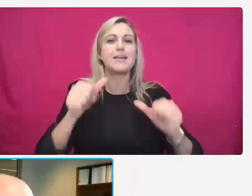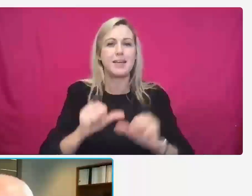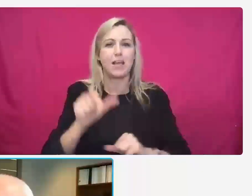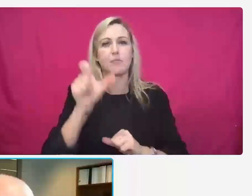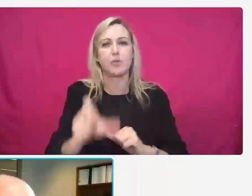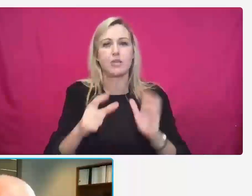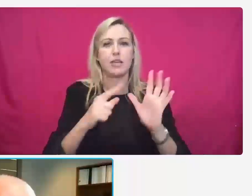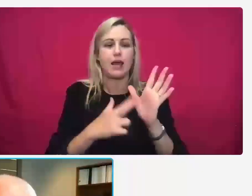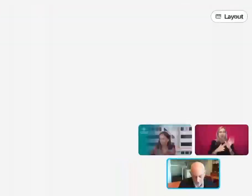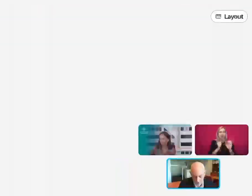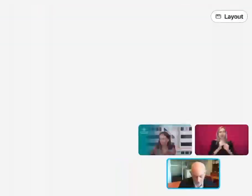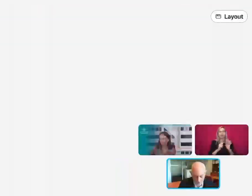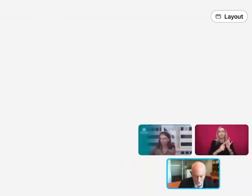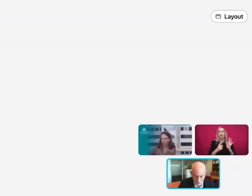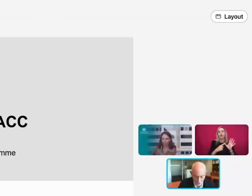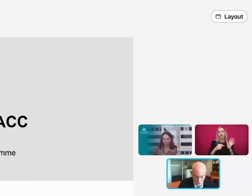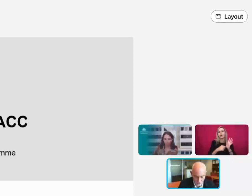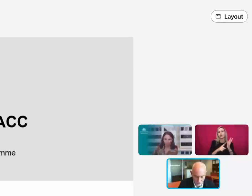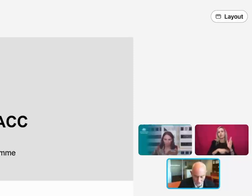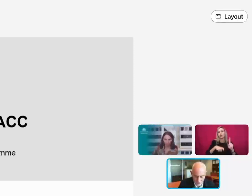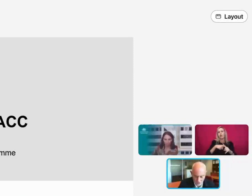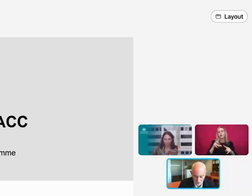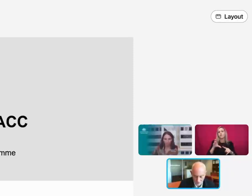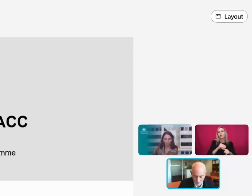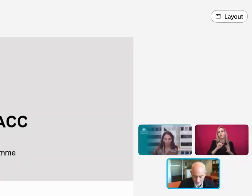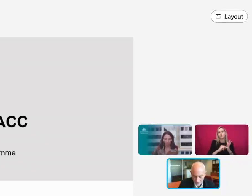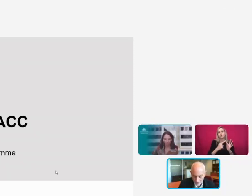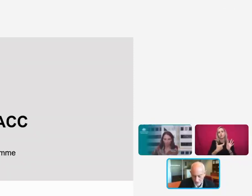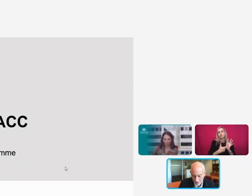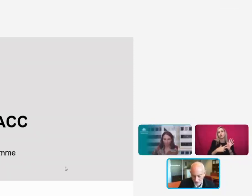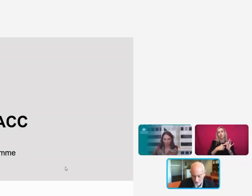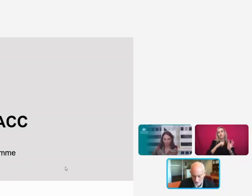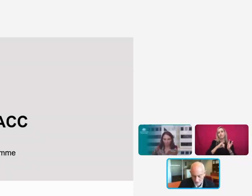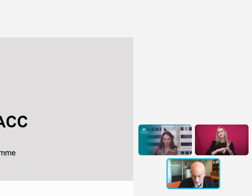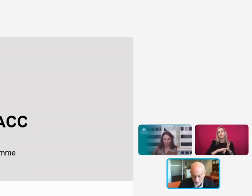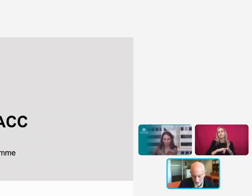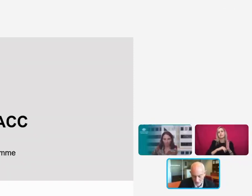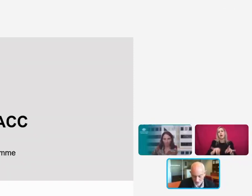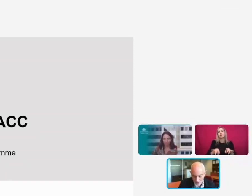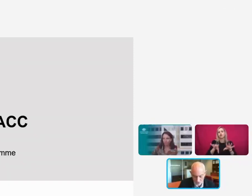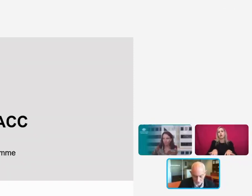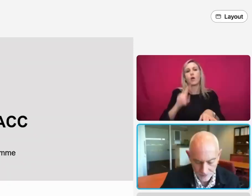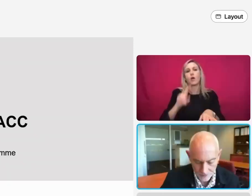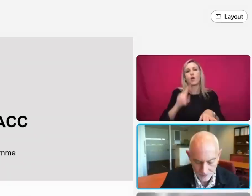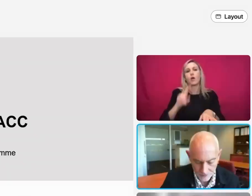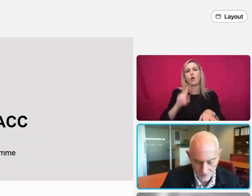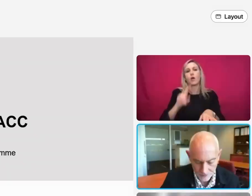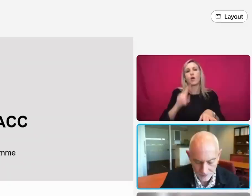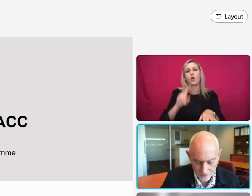Tolk from Services Australia, to talk to us about the system for payments of aged care